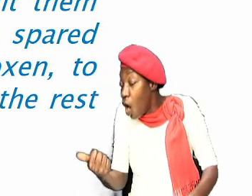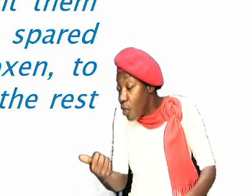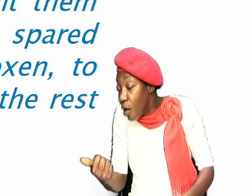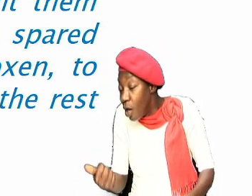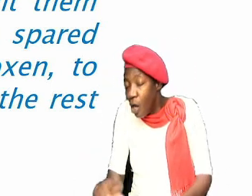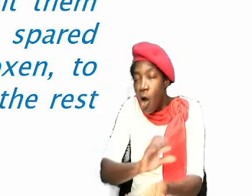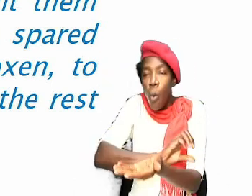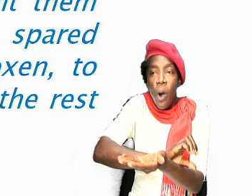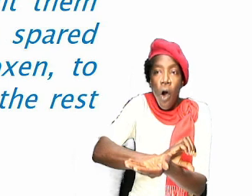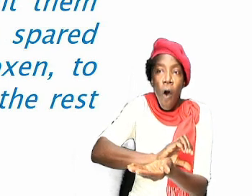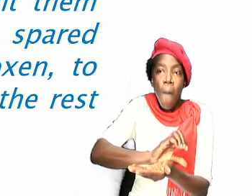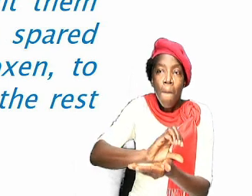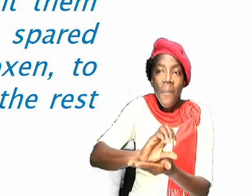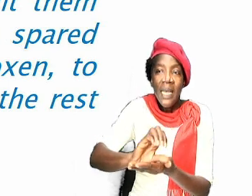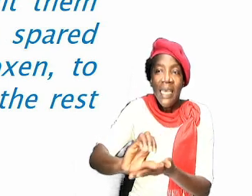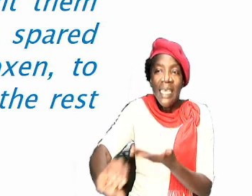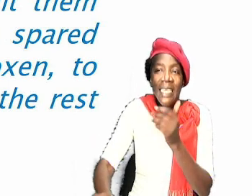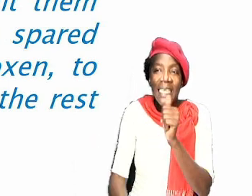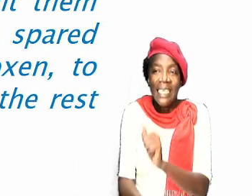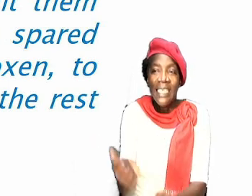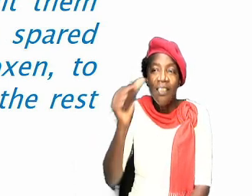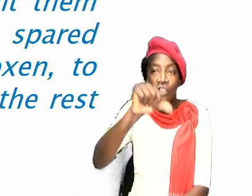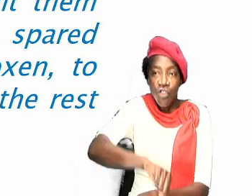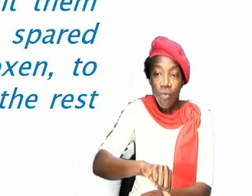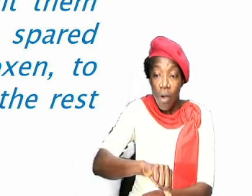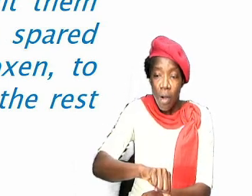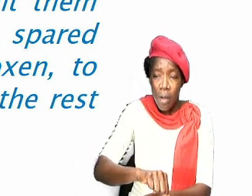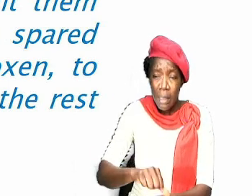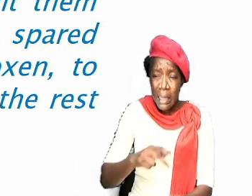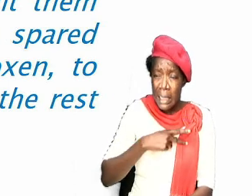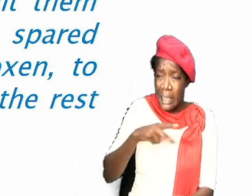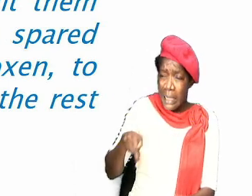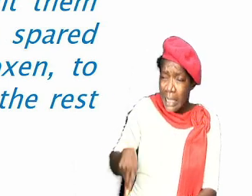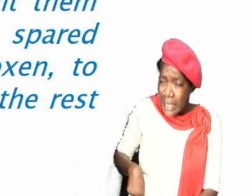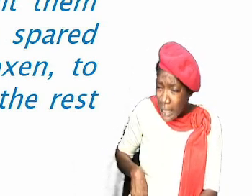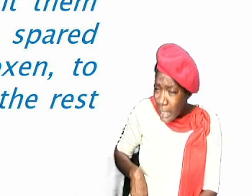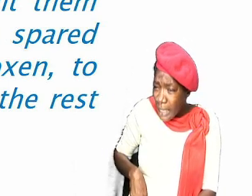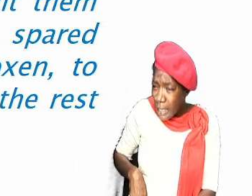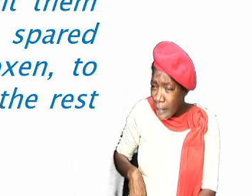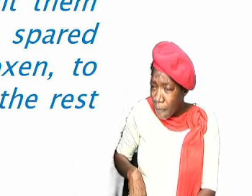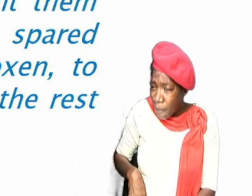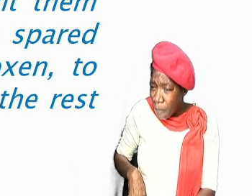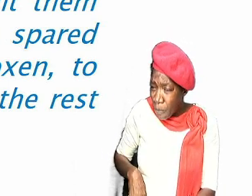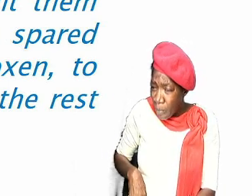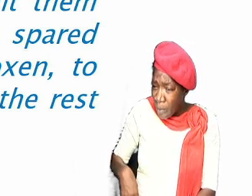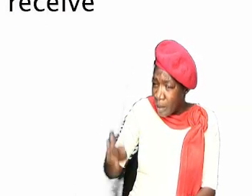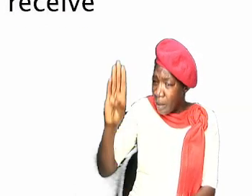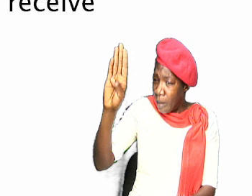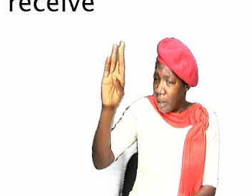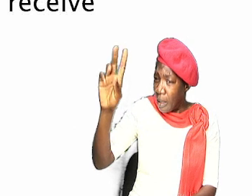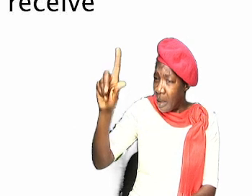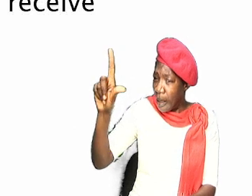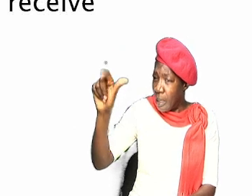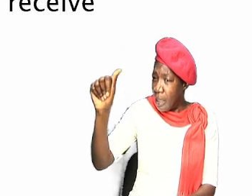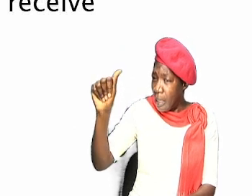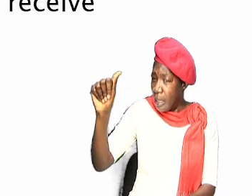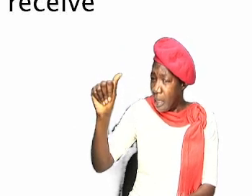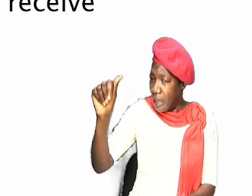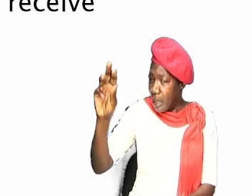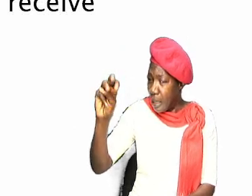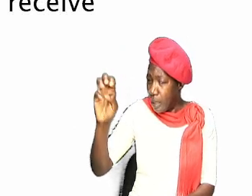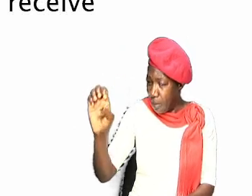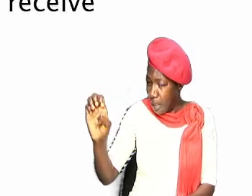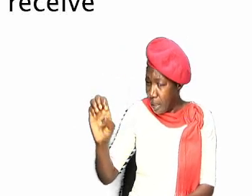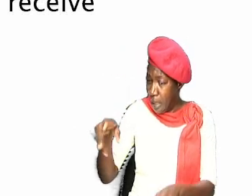utterly destroyed. So the king now blamed the people. The king blamed the people. It was